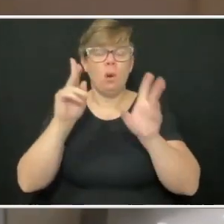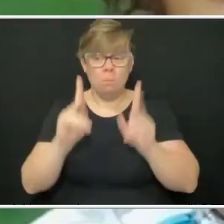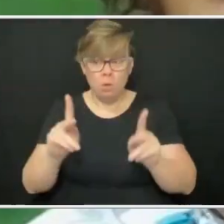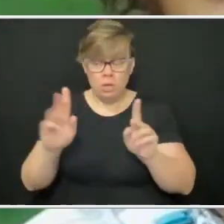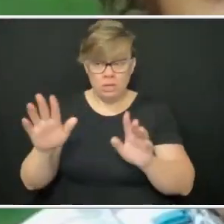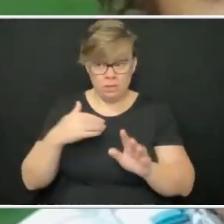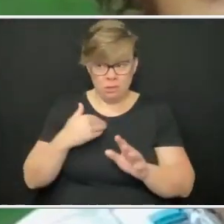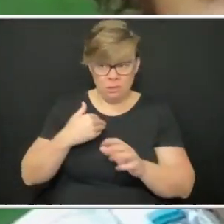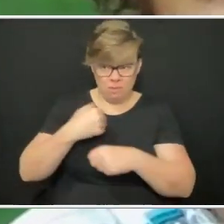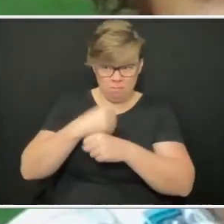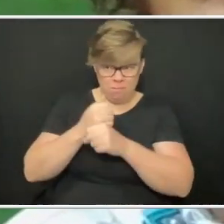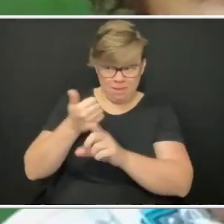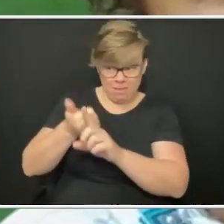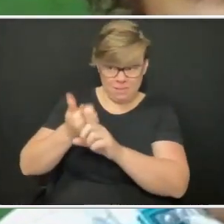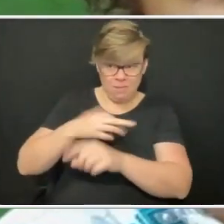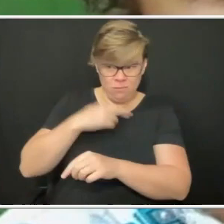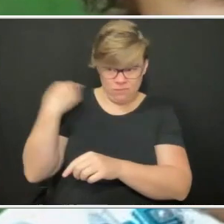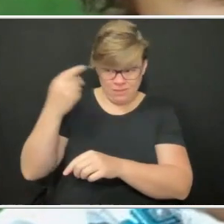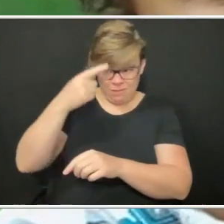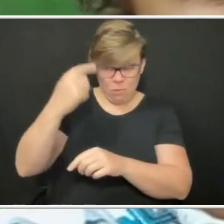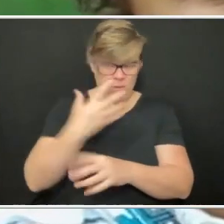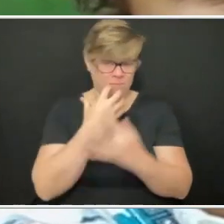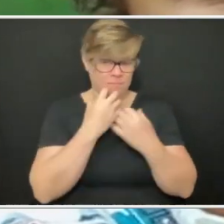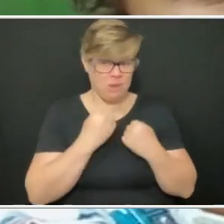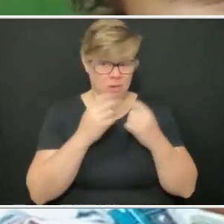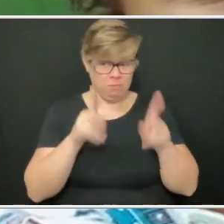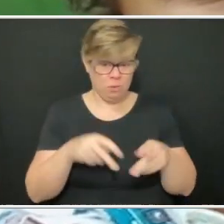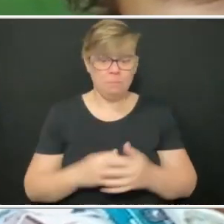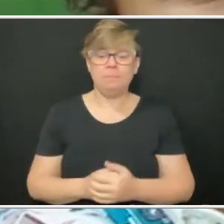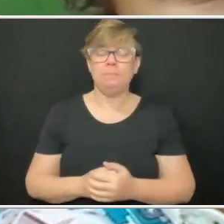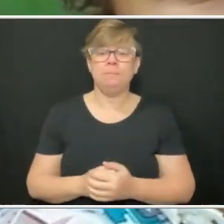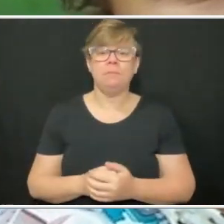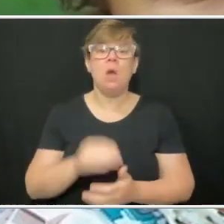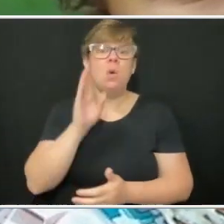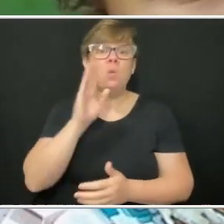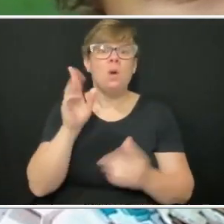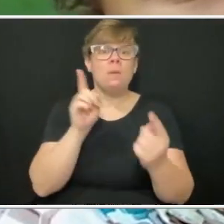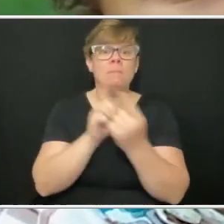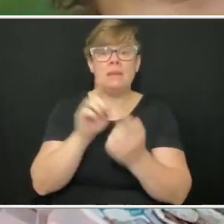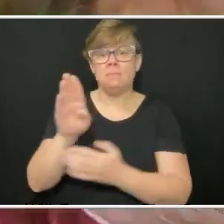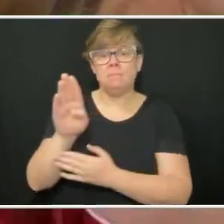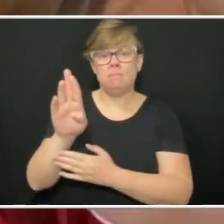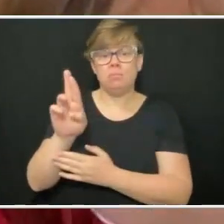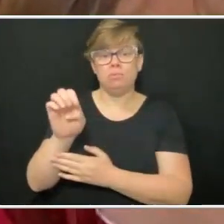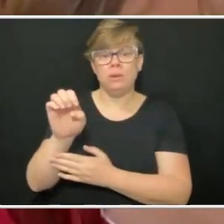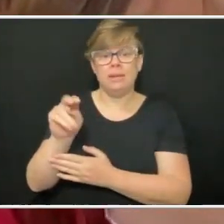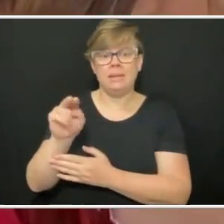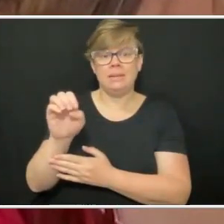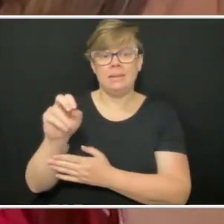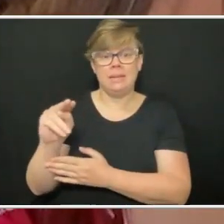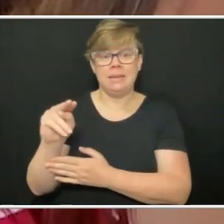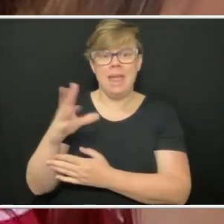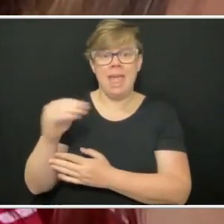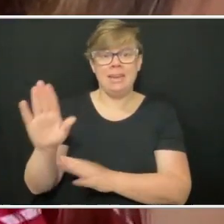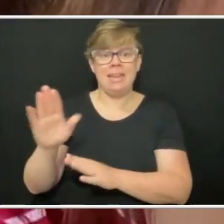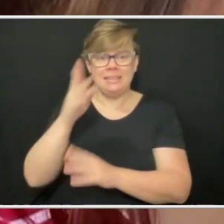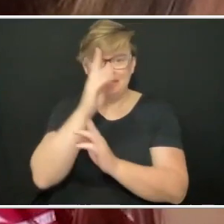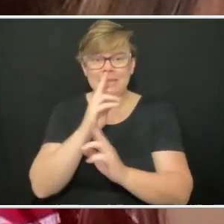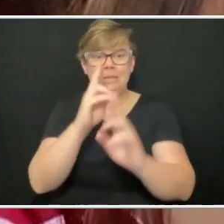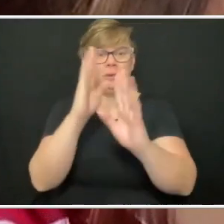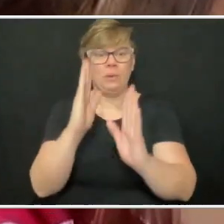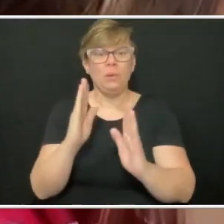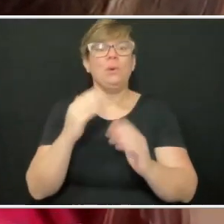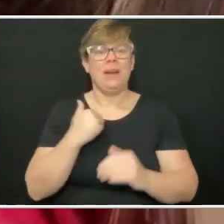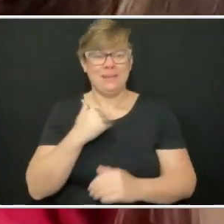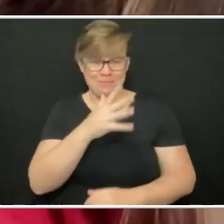for a loved one. Well, you're going to meet Brendon and his hero, his mother, Jessica. She faced a long